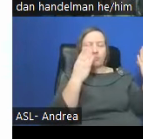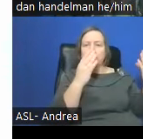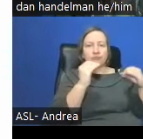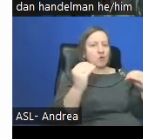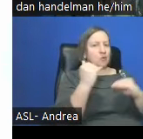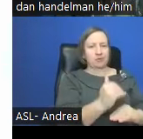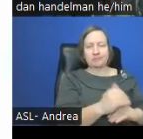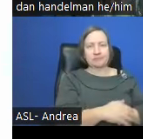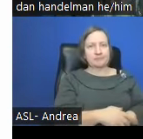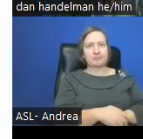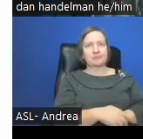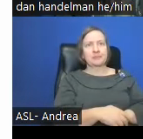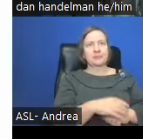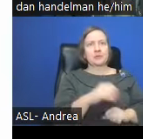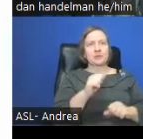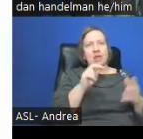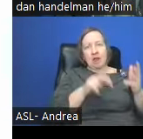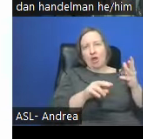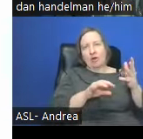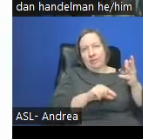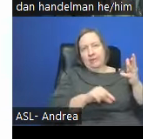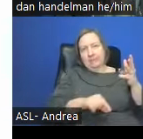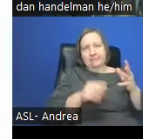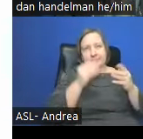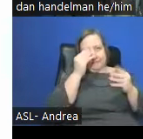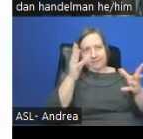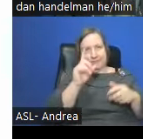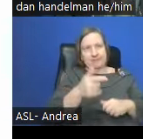footnotes that you can refer to. And